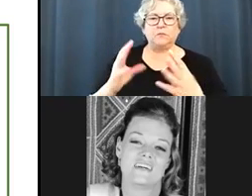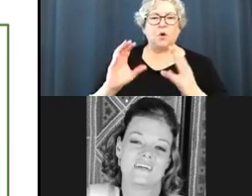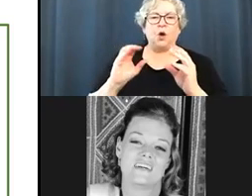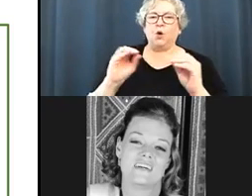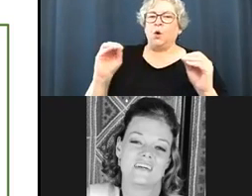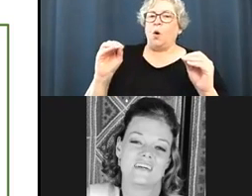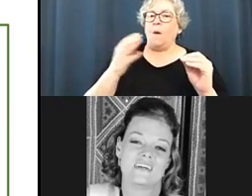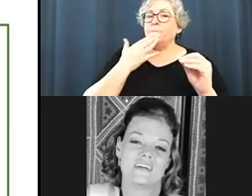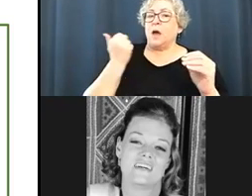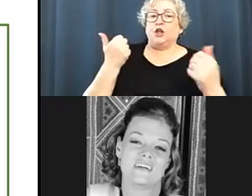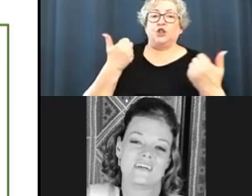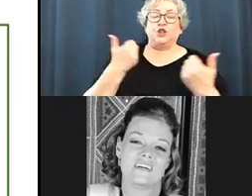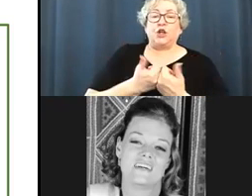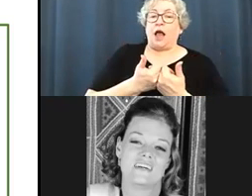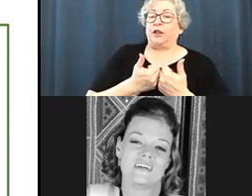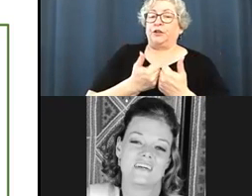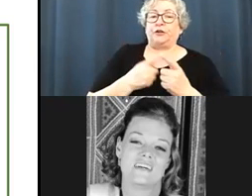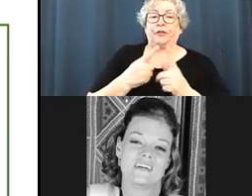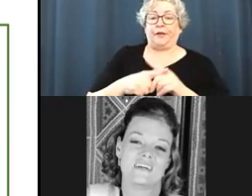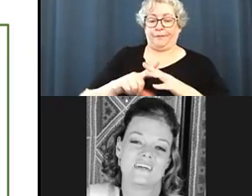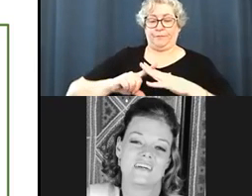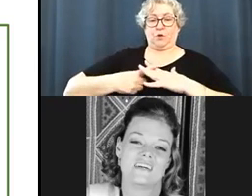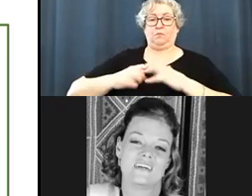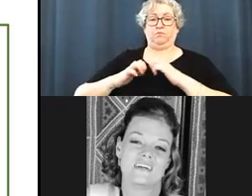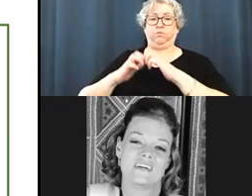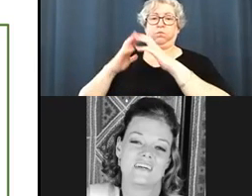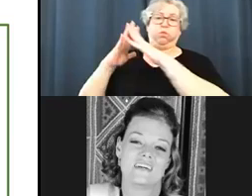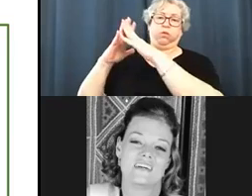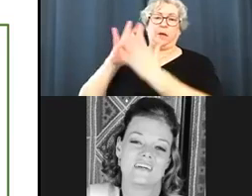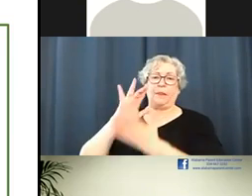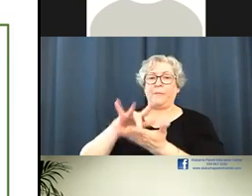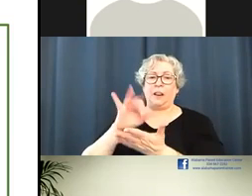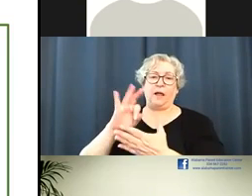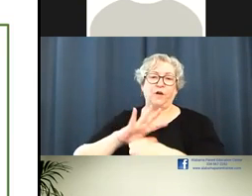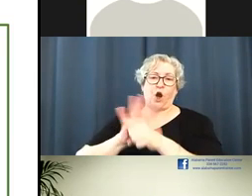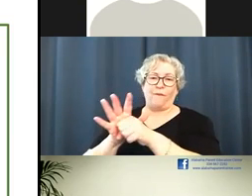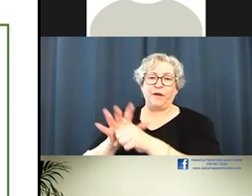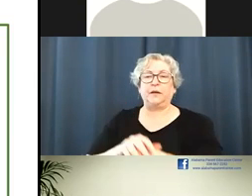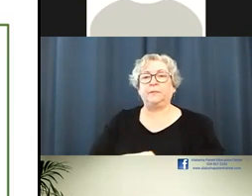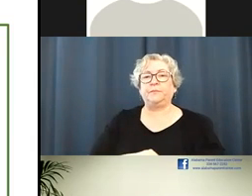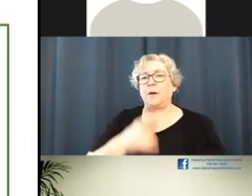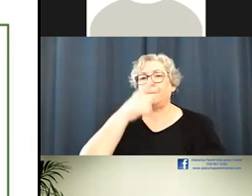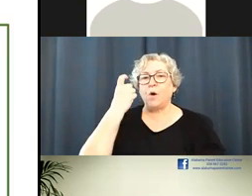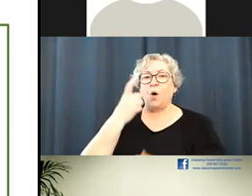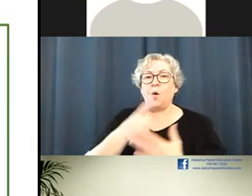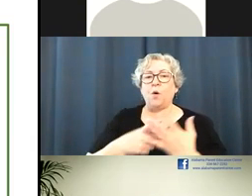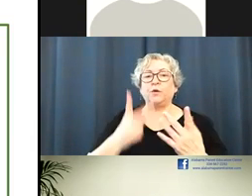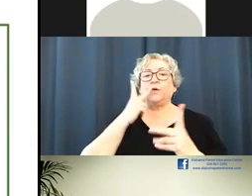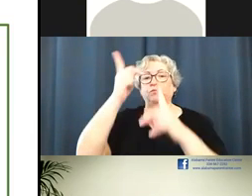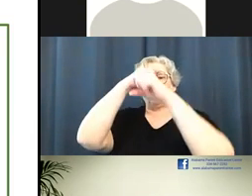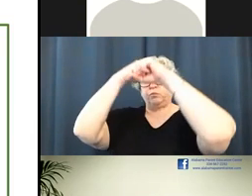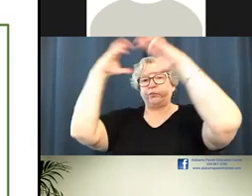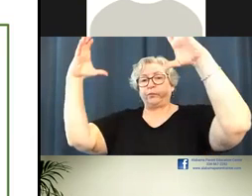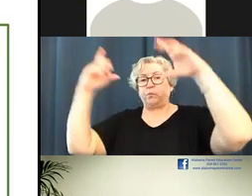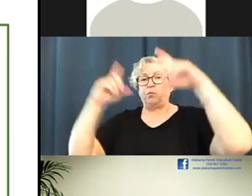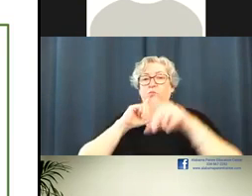better challenges than beginning a brand new project in the middle of a COVID pandemic, because what you envision versus